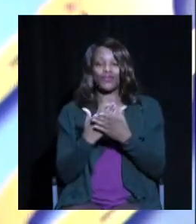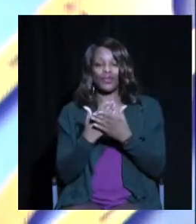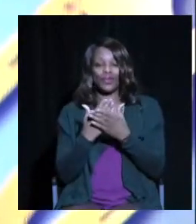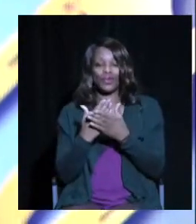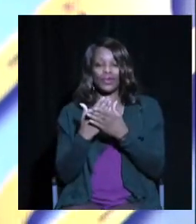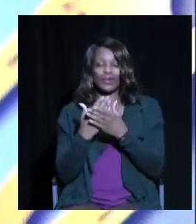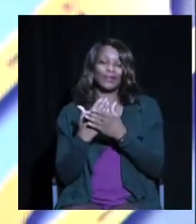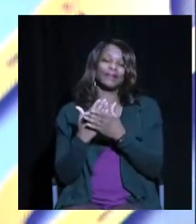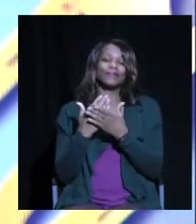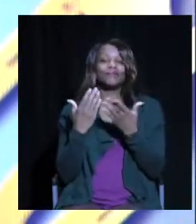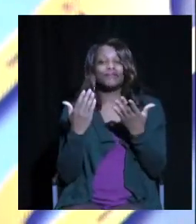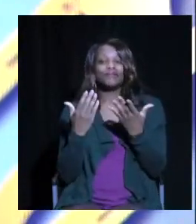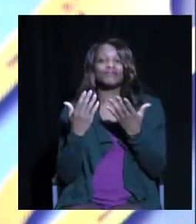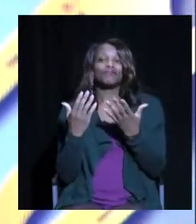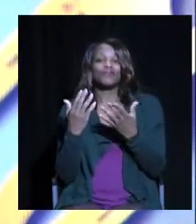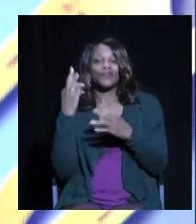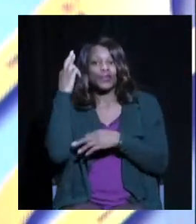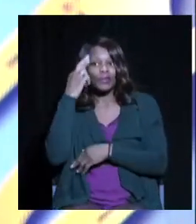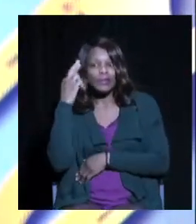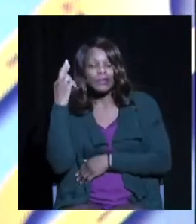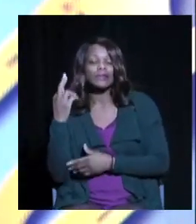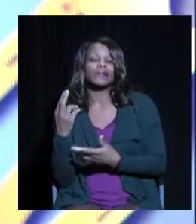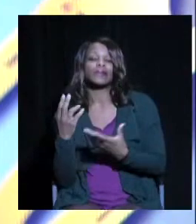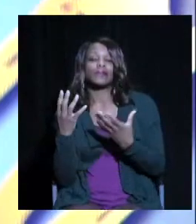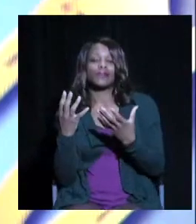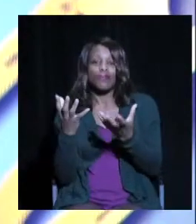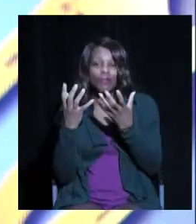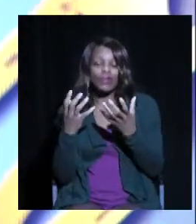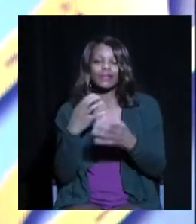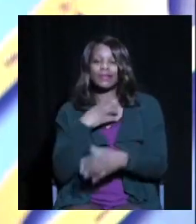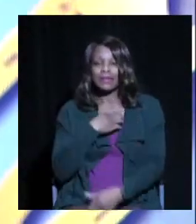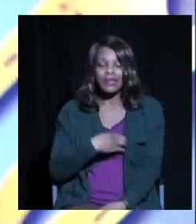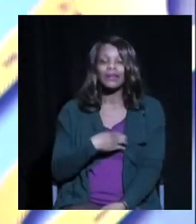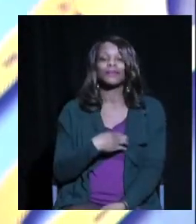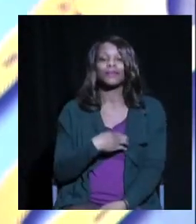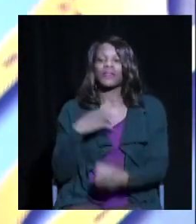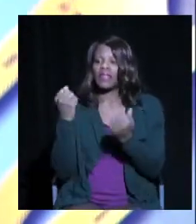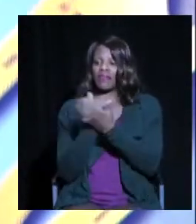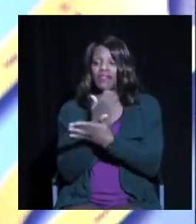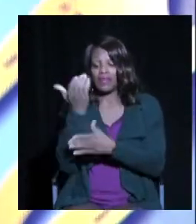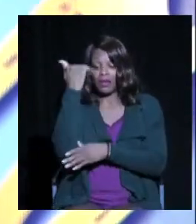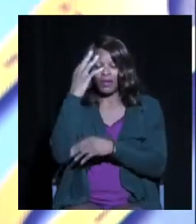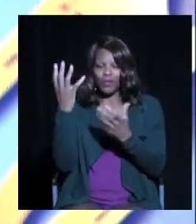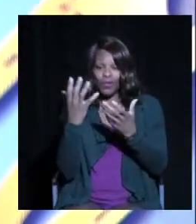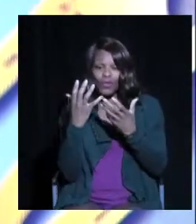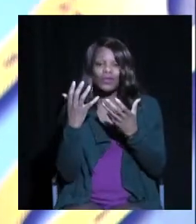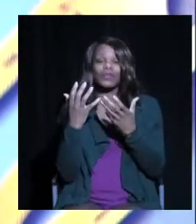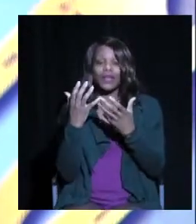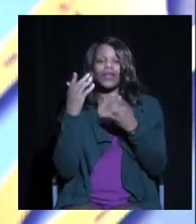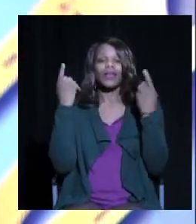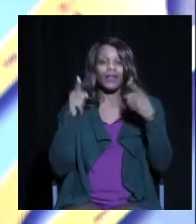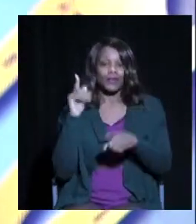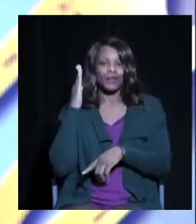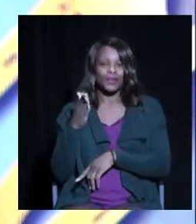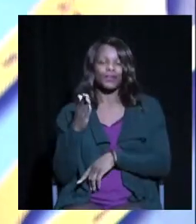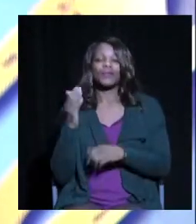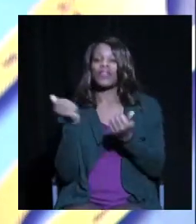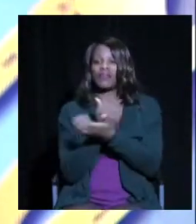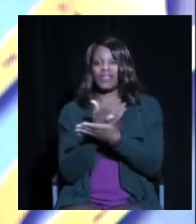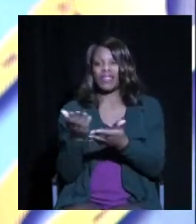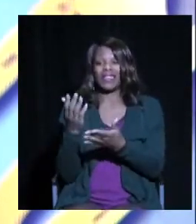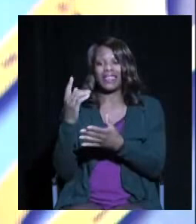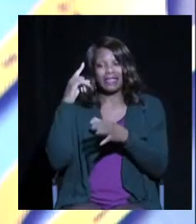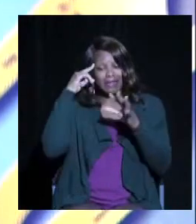is unique in that every intention that Jesus has is exactly how it goes. Every intention that God has is